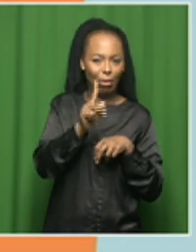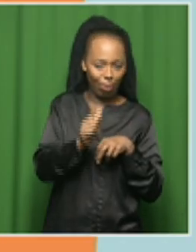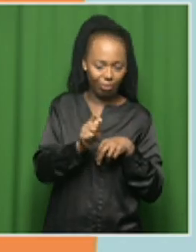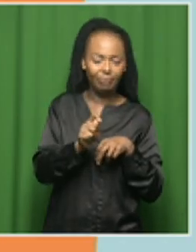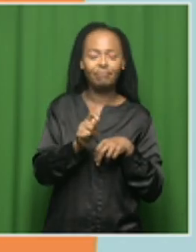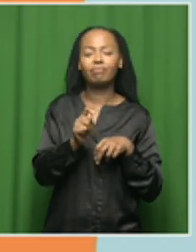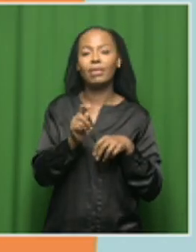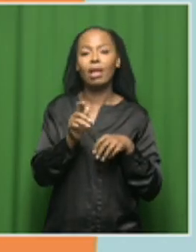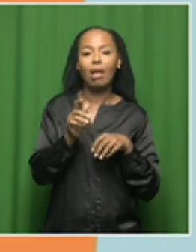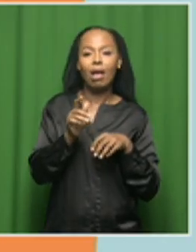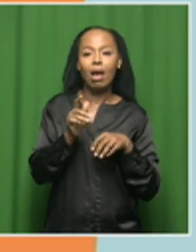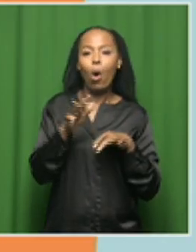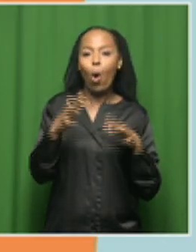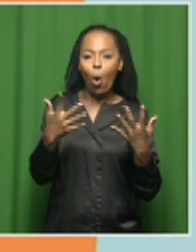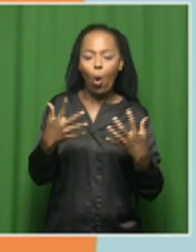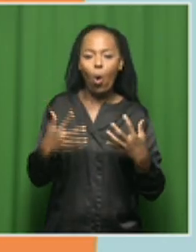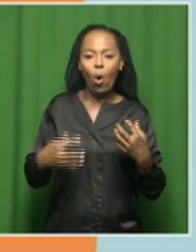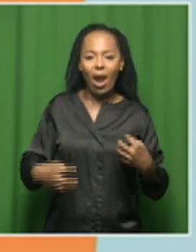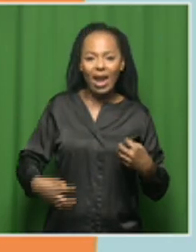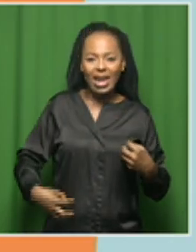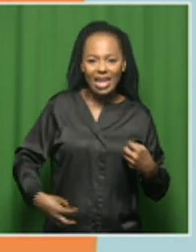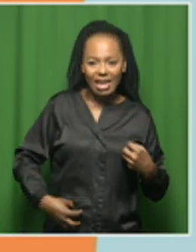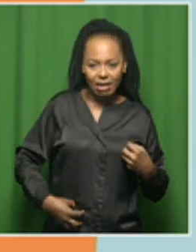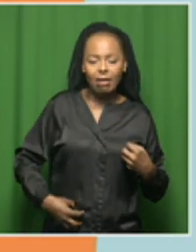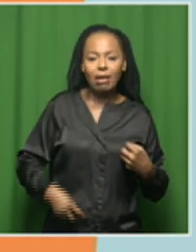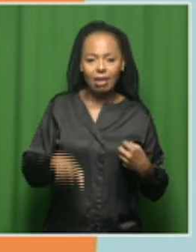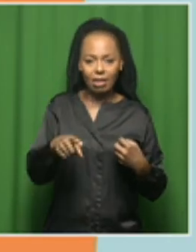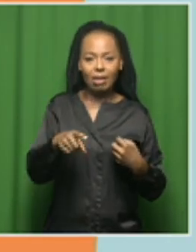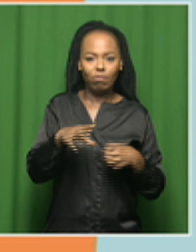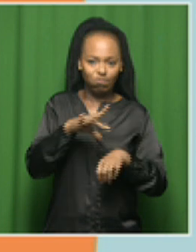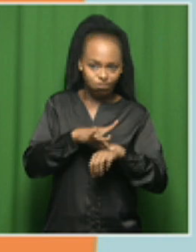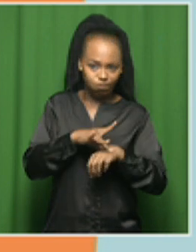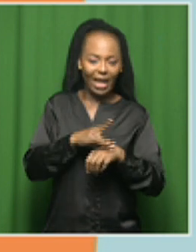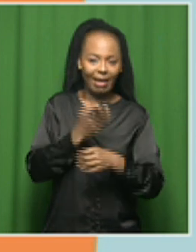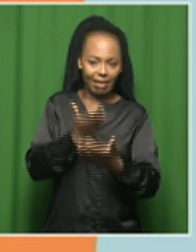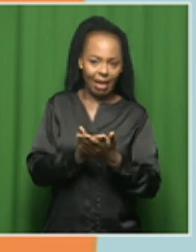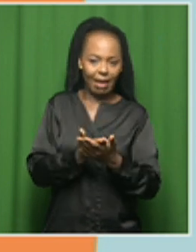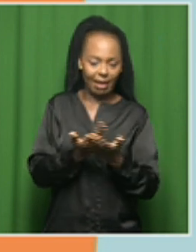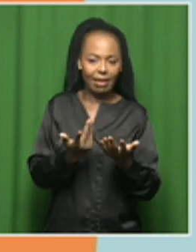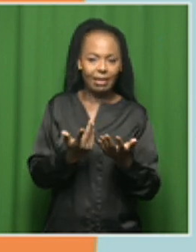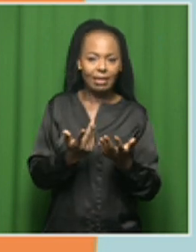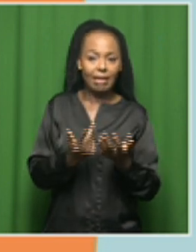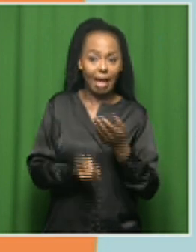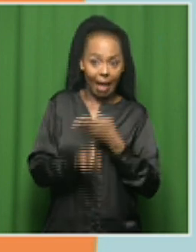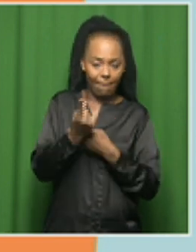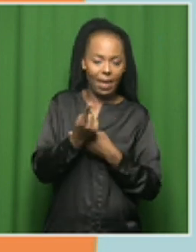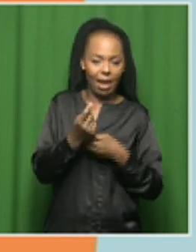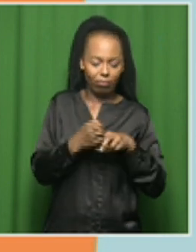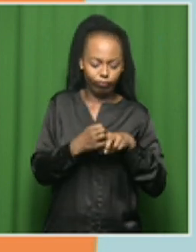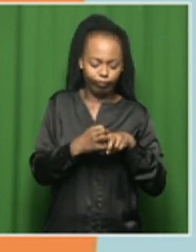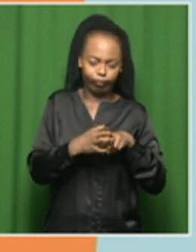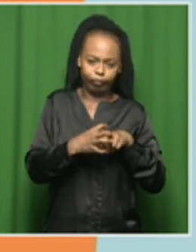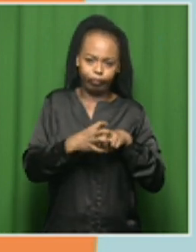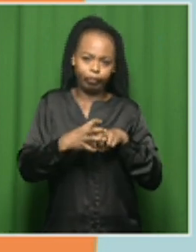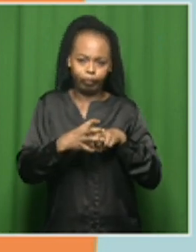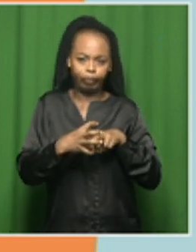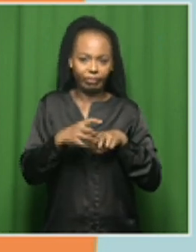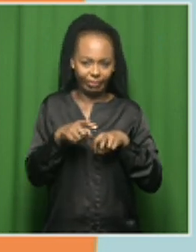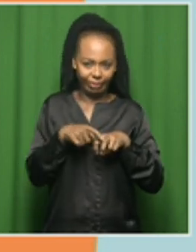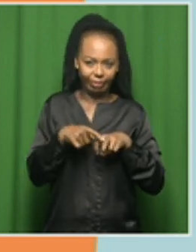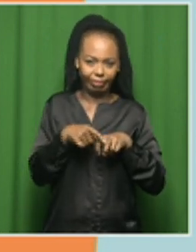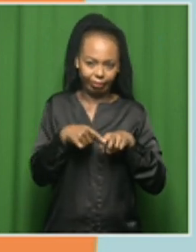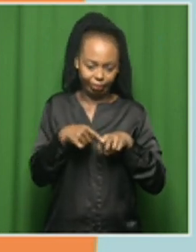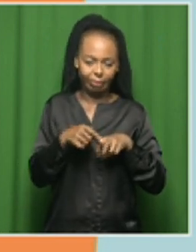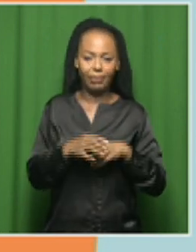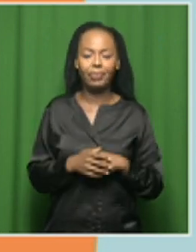renal kidney disease as well also causes a gout flare-up. Amazing you haven't